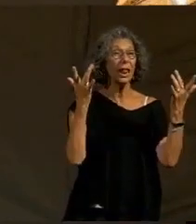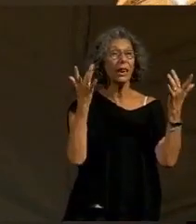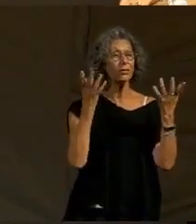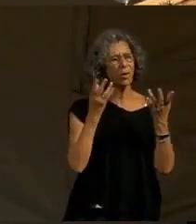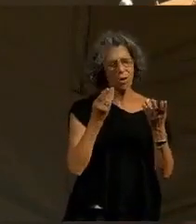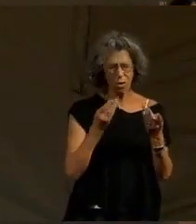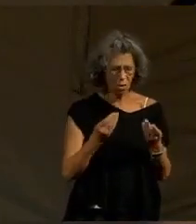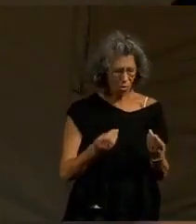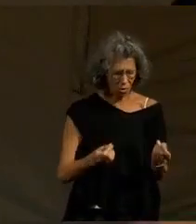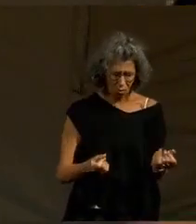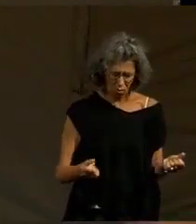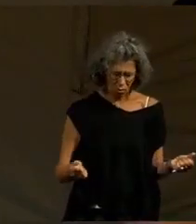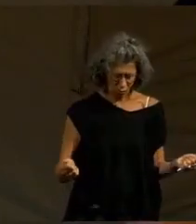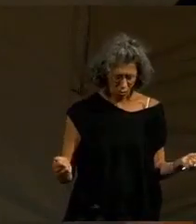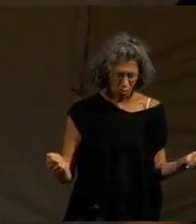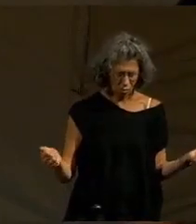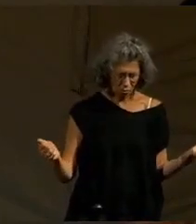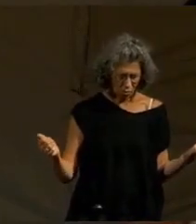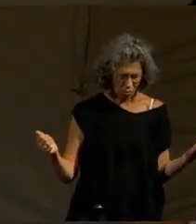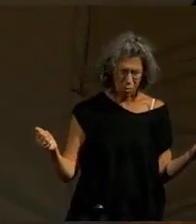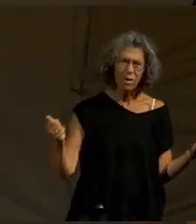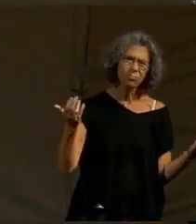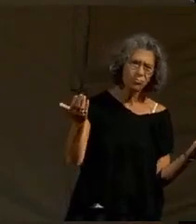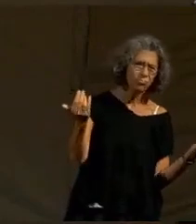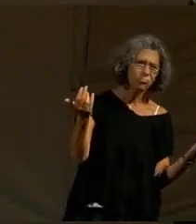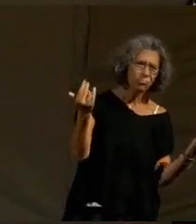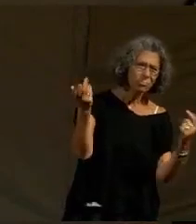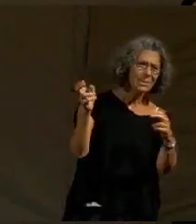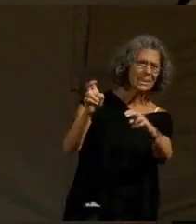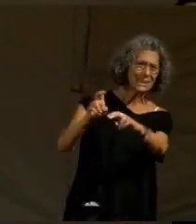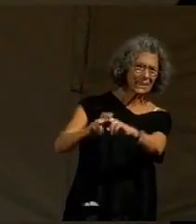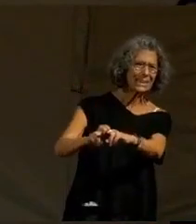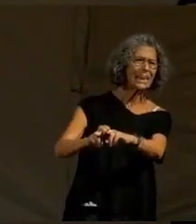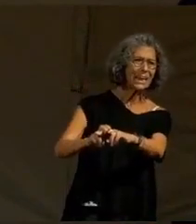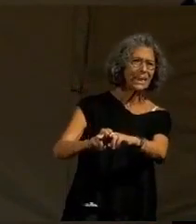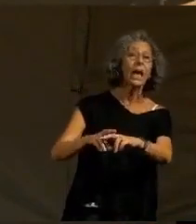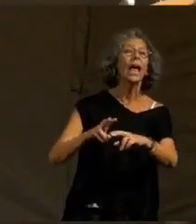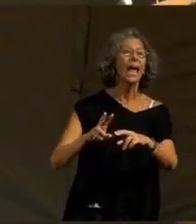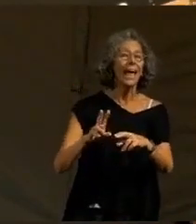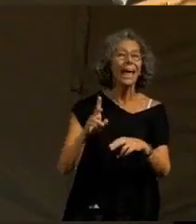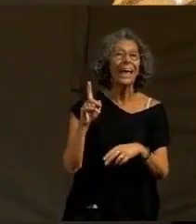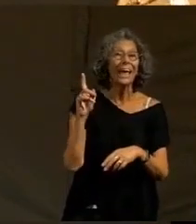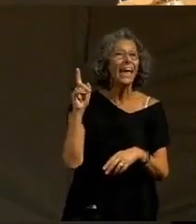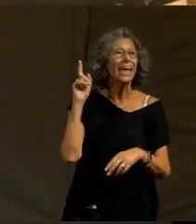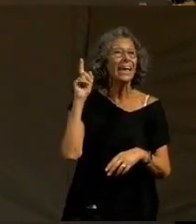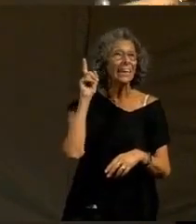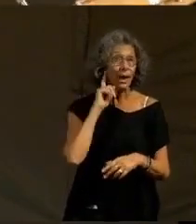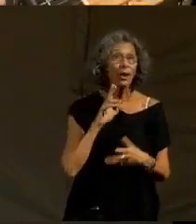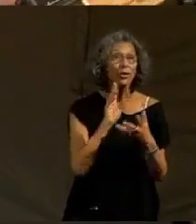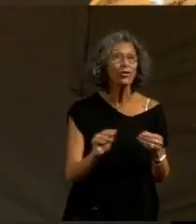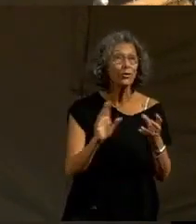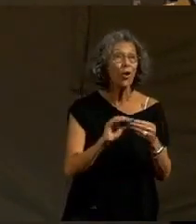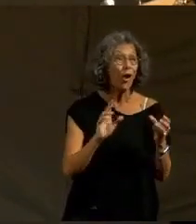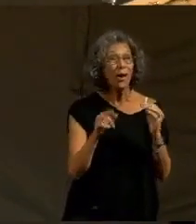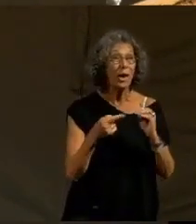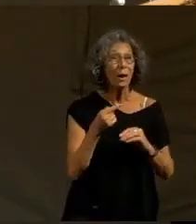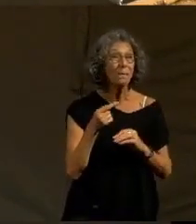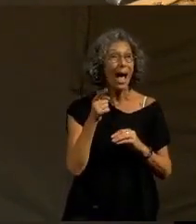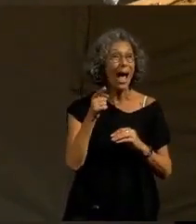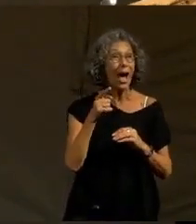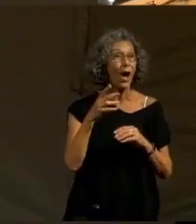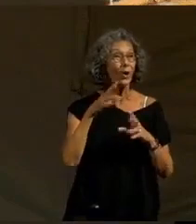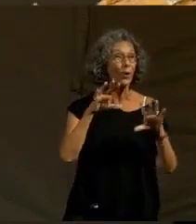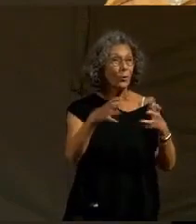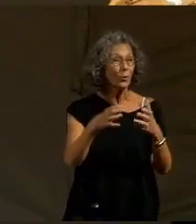Thrill is gone away. Sit right back and you hear the tale, tale of a fateful trip. Well, the thrill is